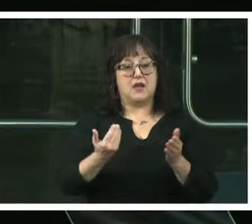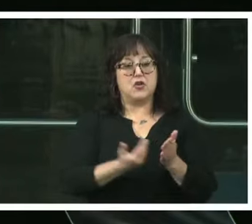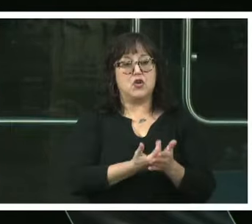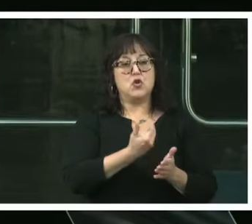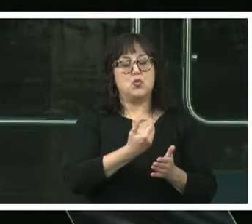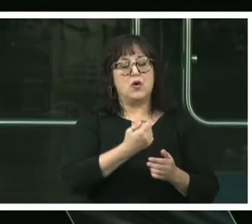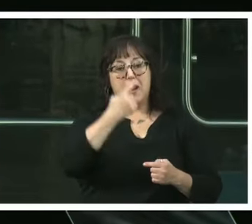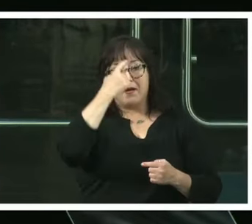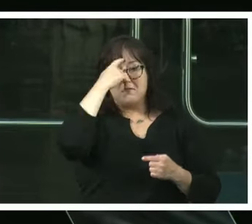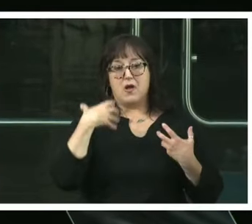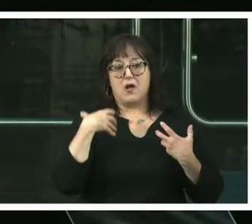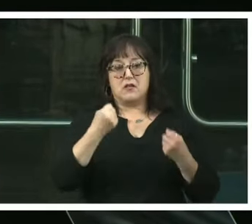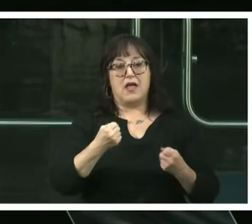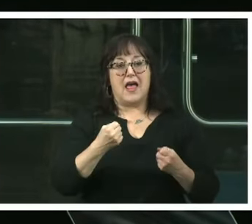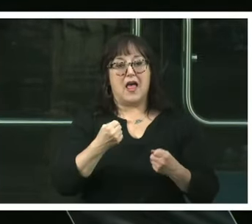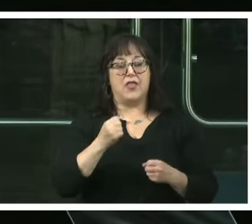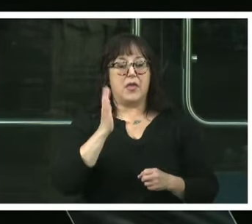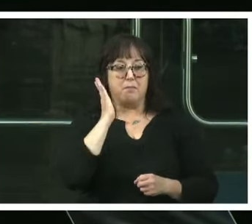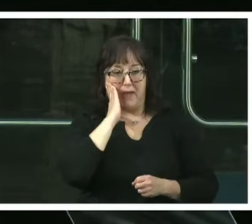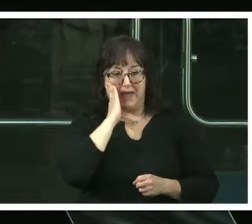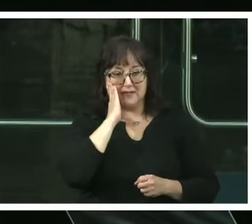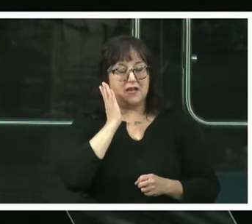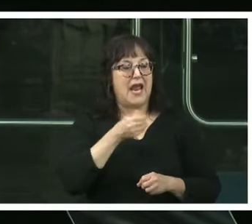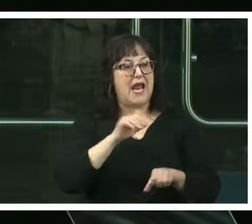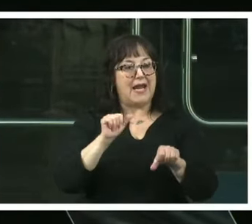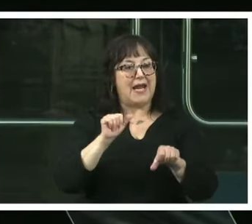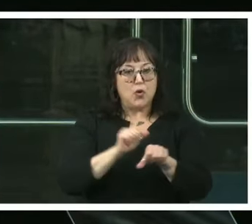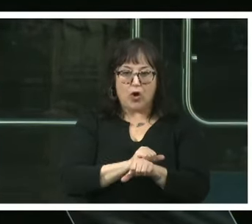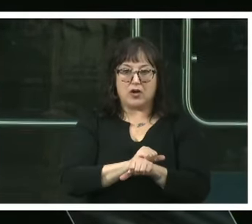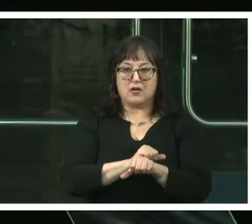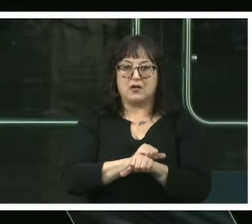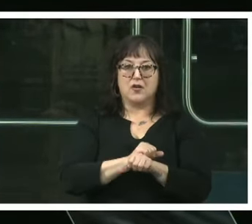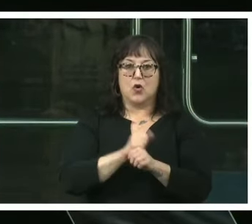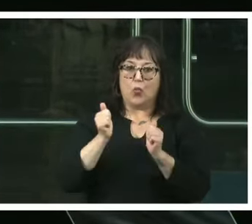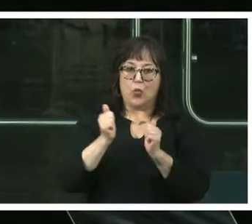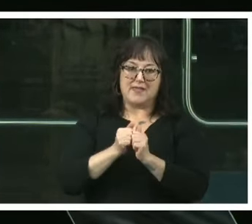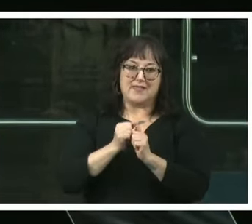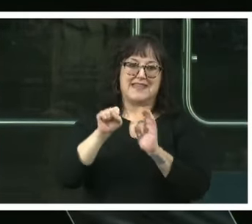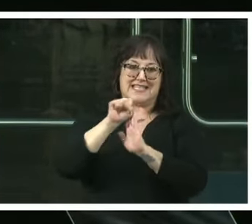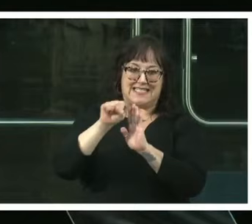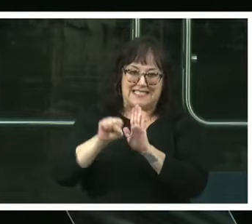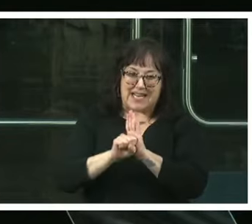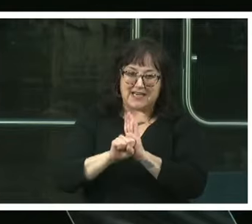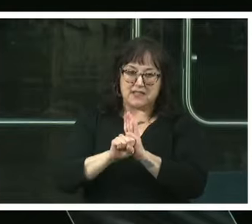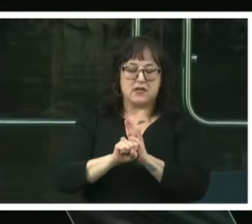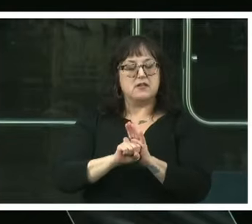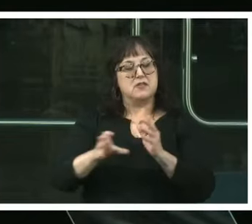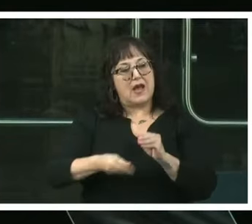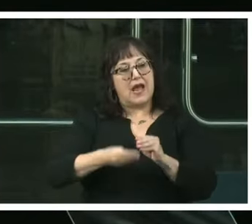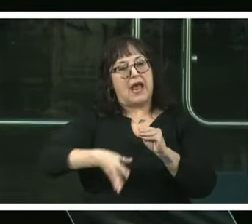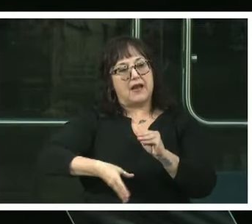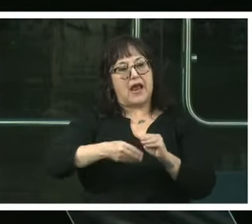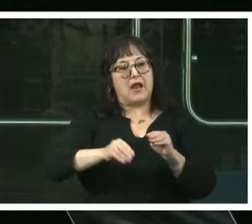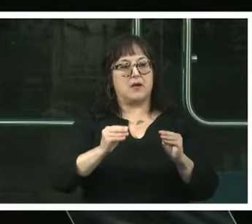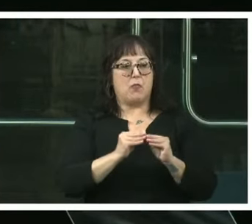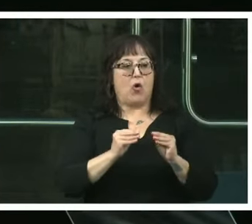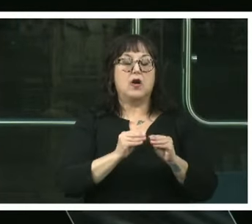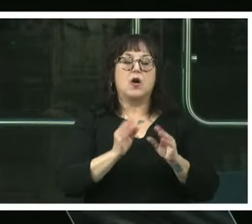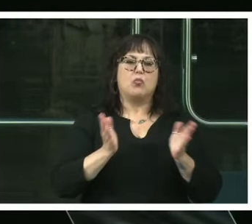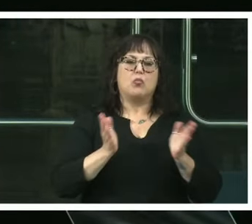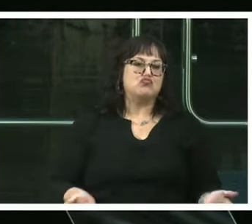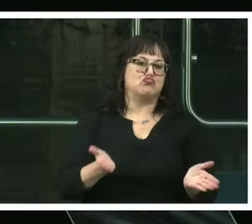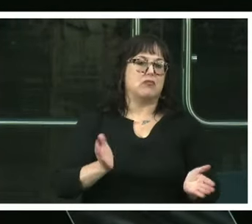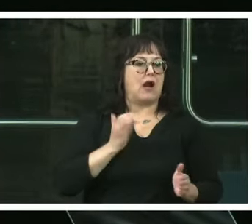health beds, and we will work with the state to add even more. We will push forward our overdose prevention